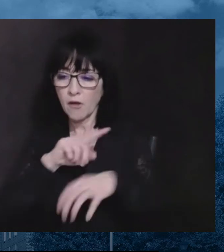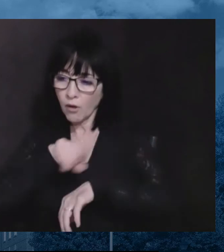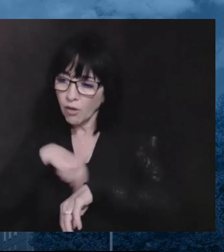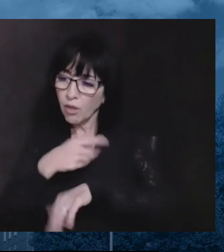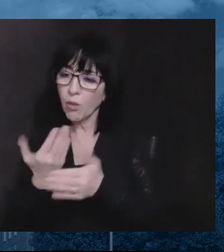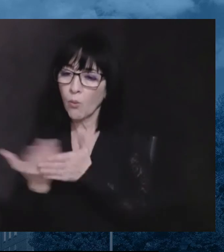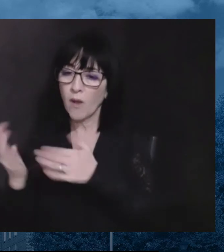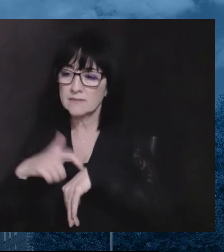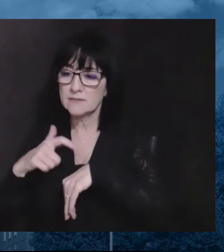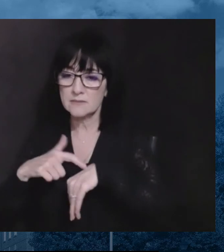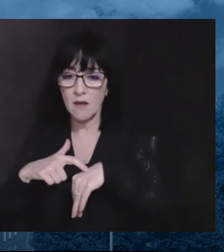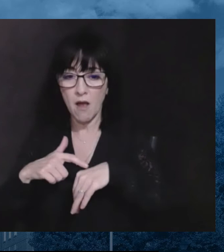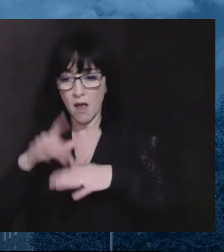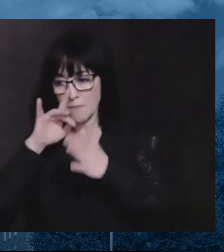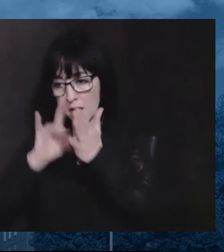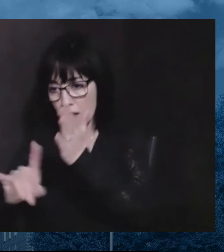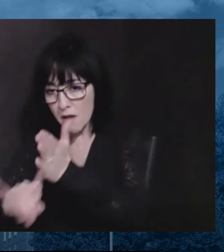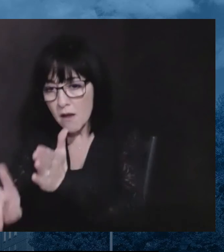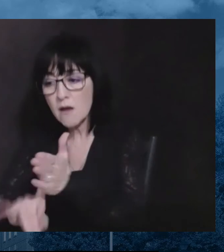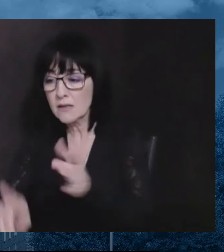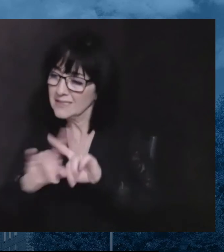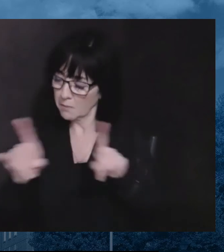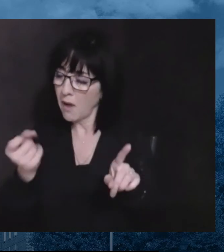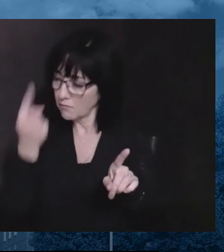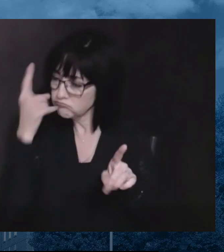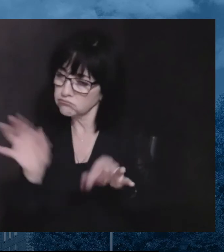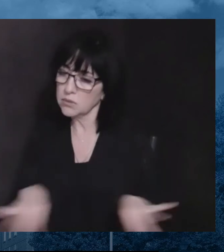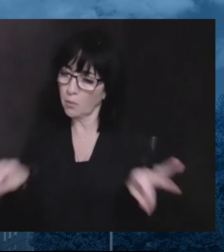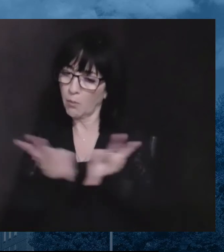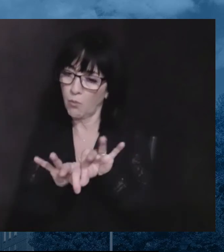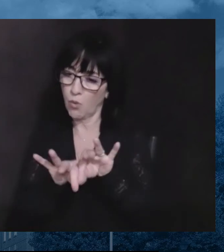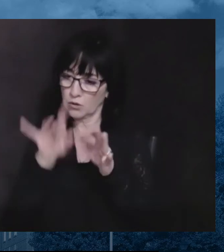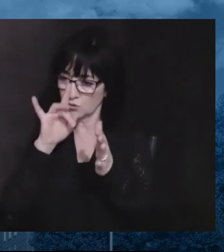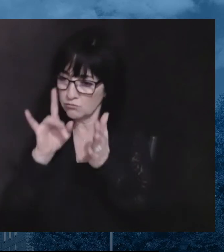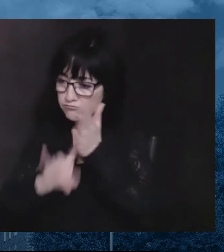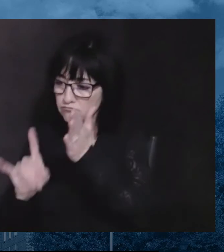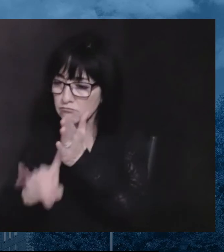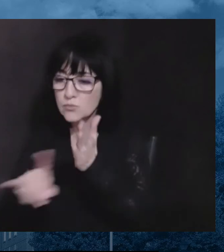from her as well. And